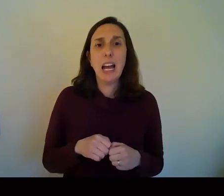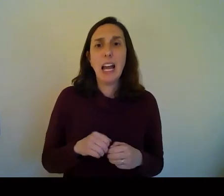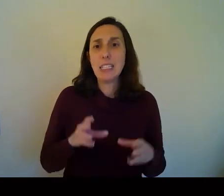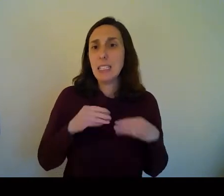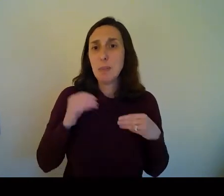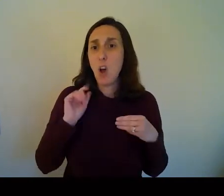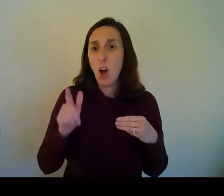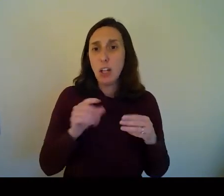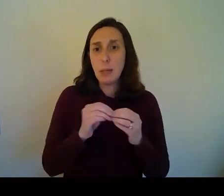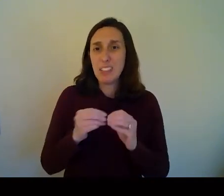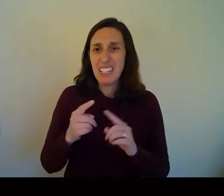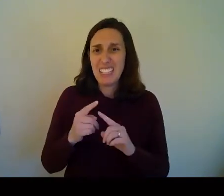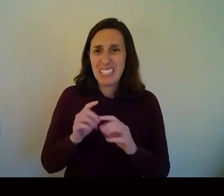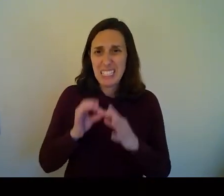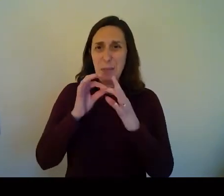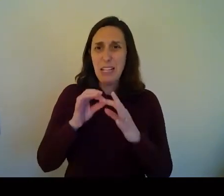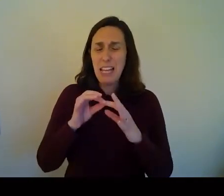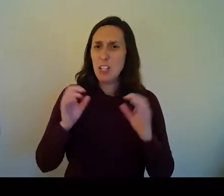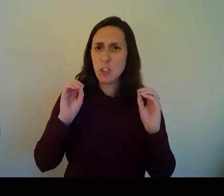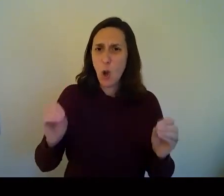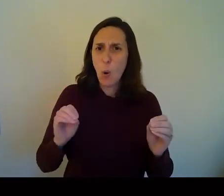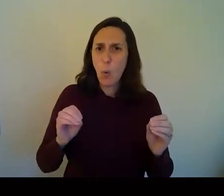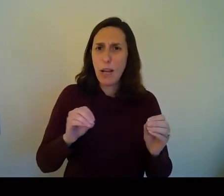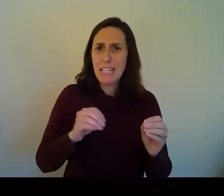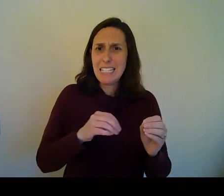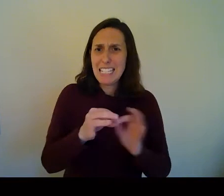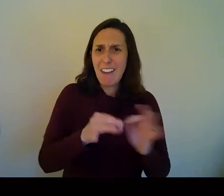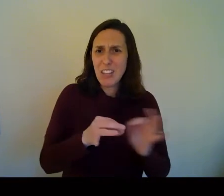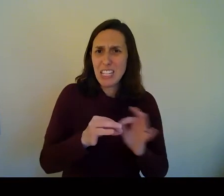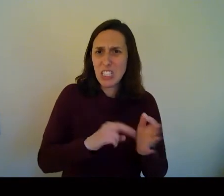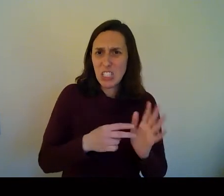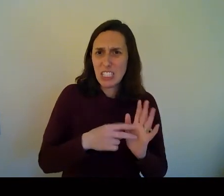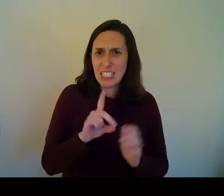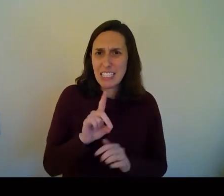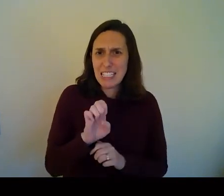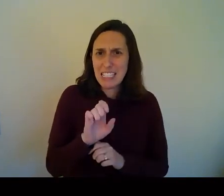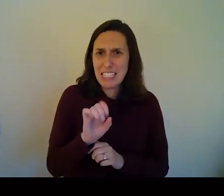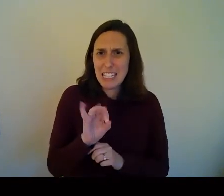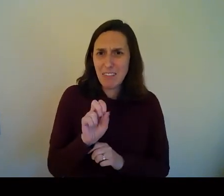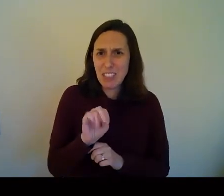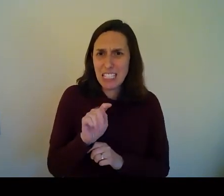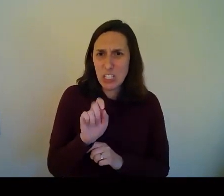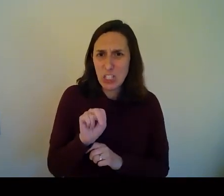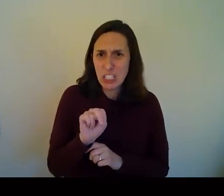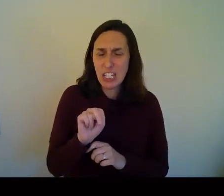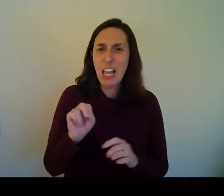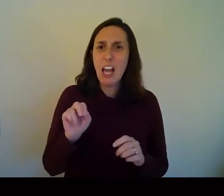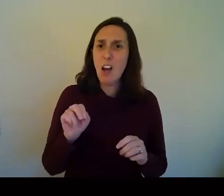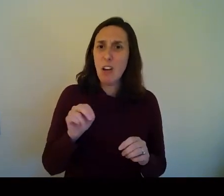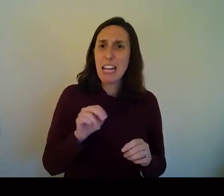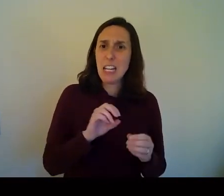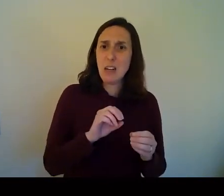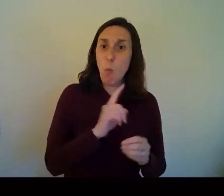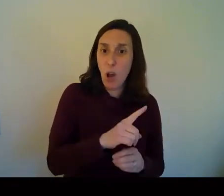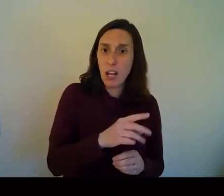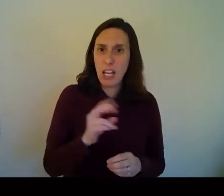1 or 2. Well, let's see what that means, having no definition at 1 or 2. So I'm gonna, all